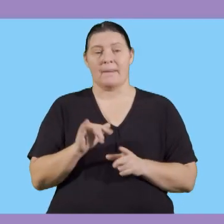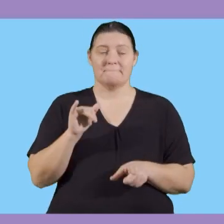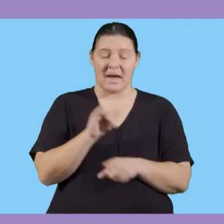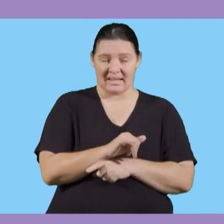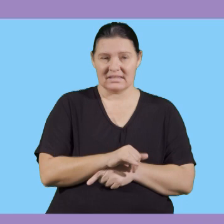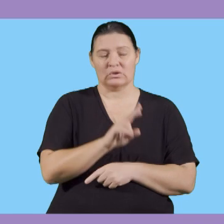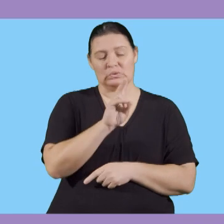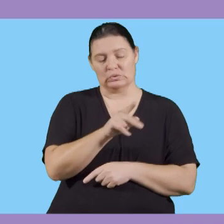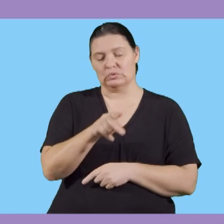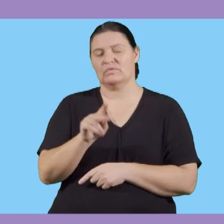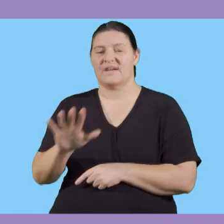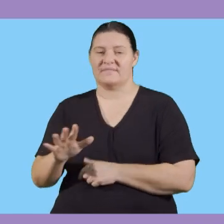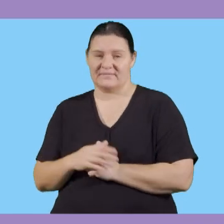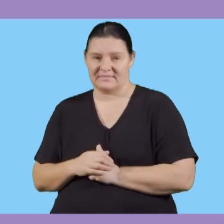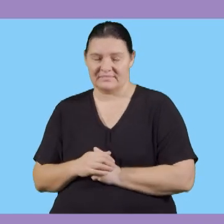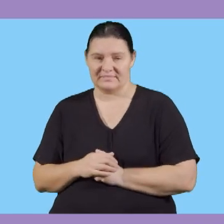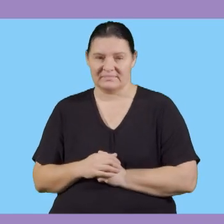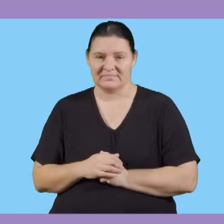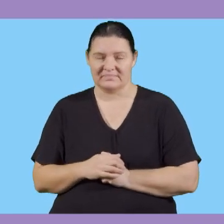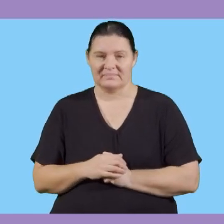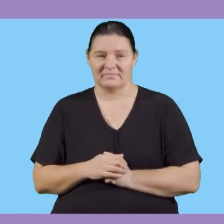air hosts is 2 is to 5.